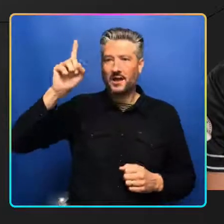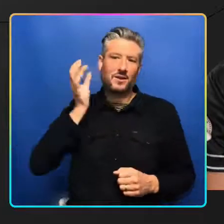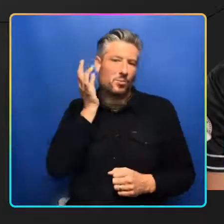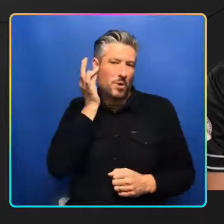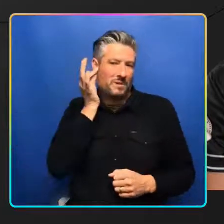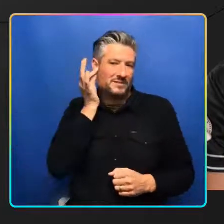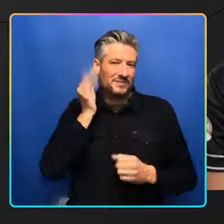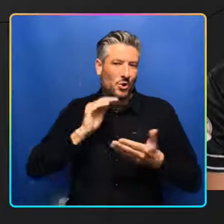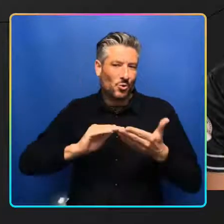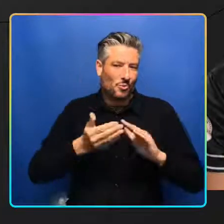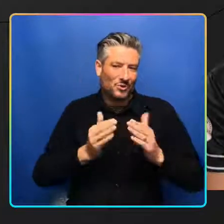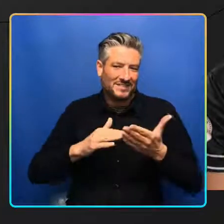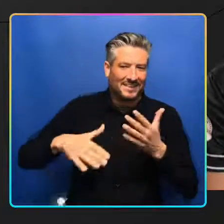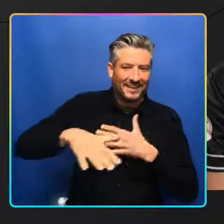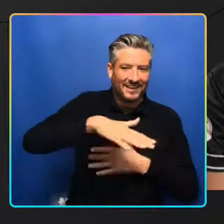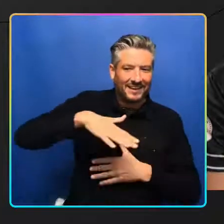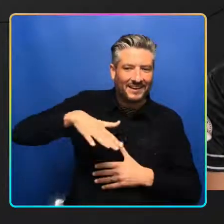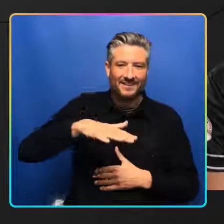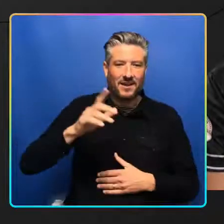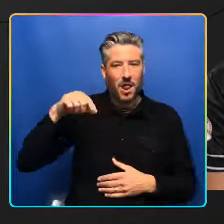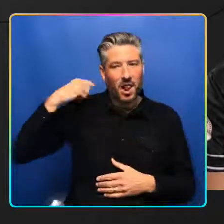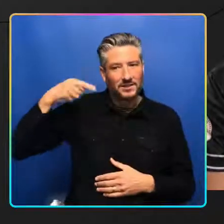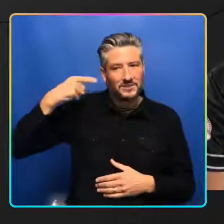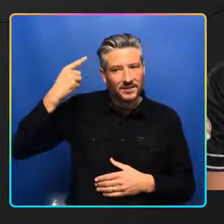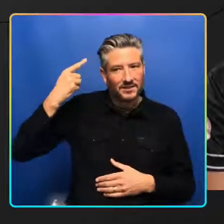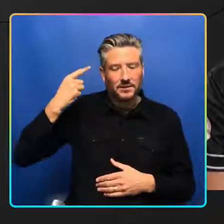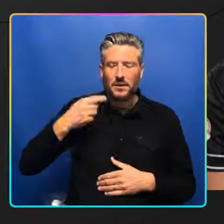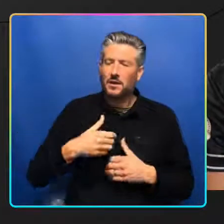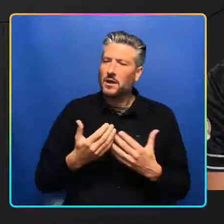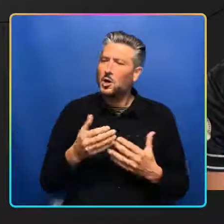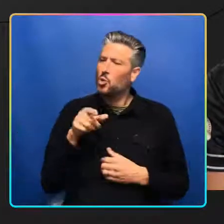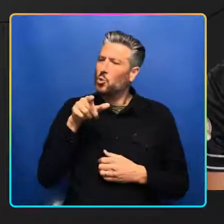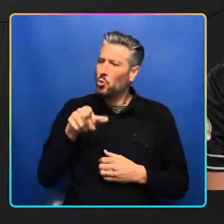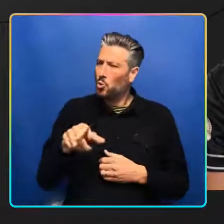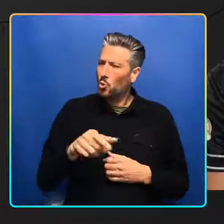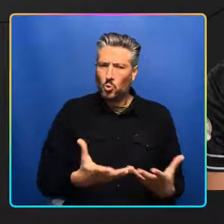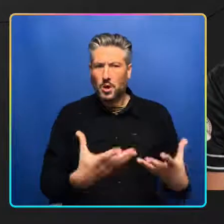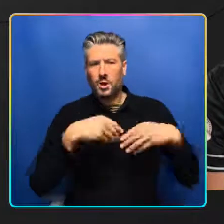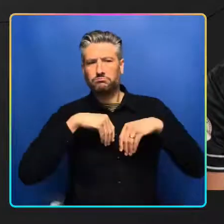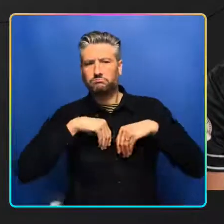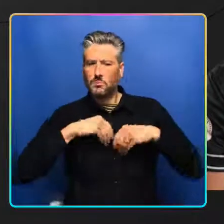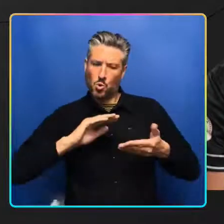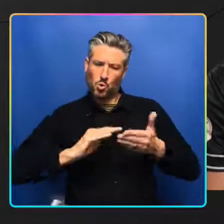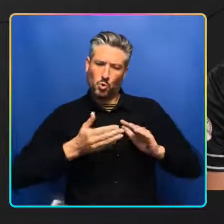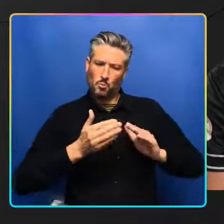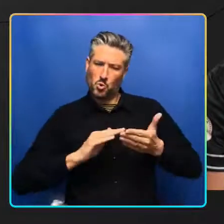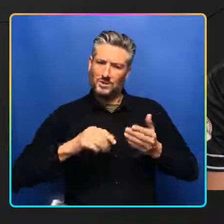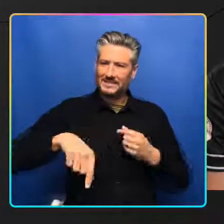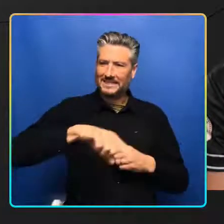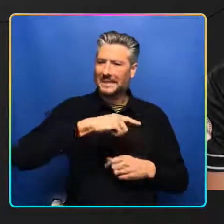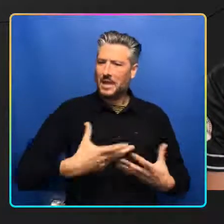on community? What have you got from it and sort of given to it over time?